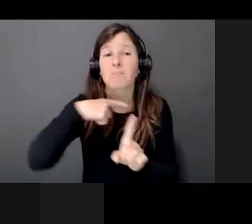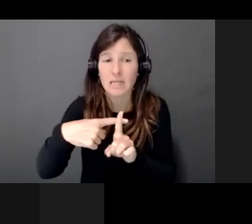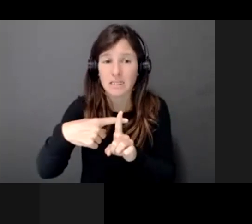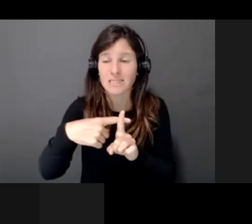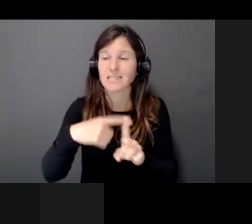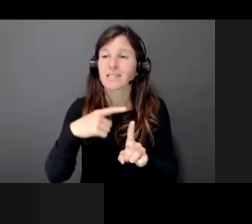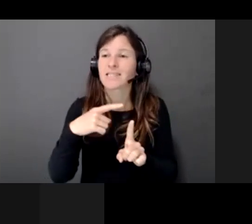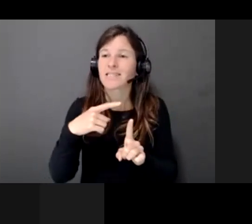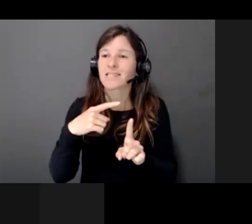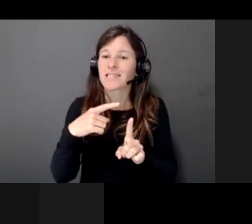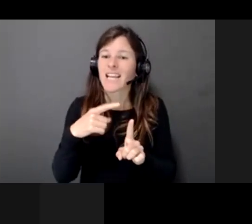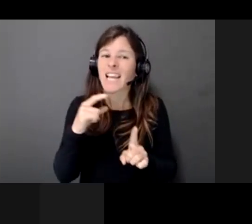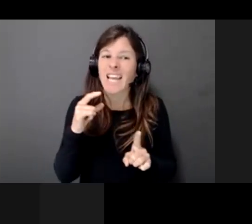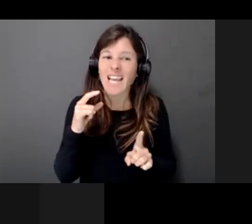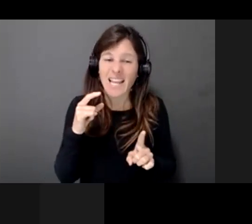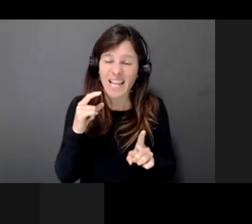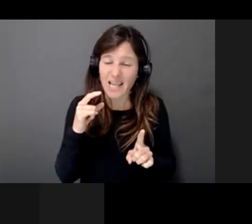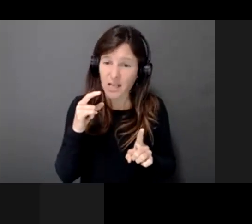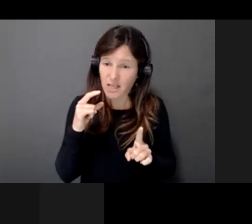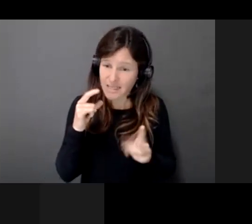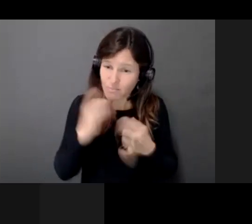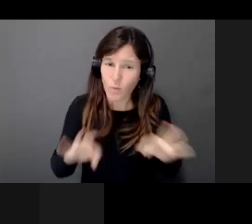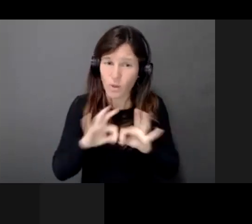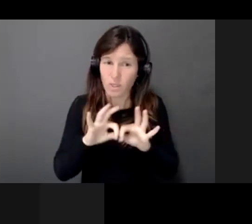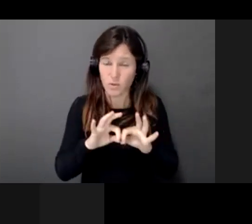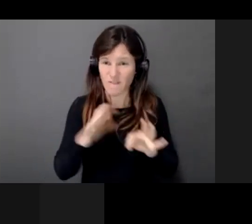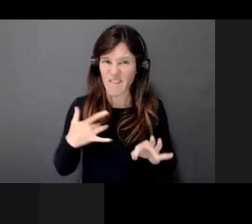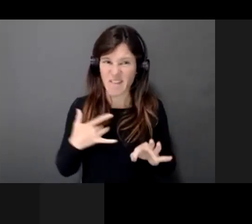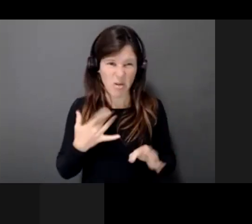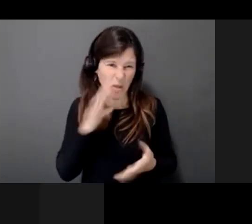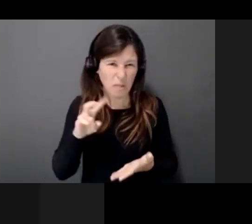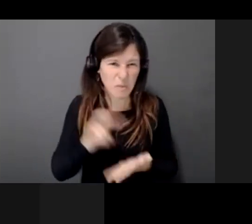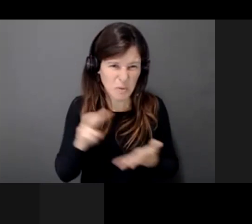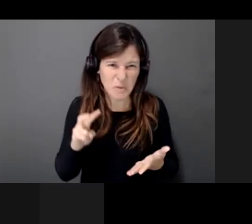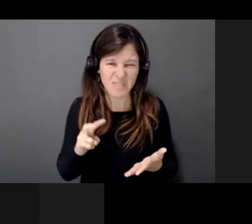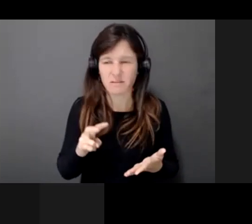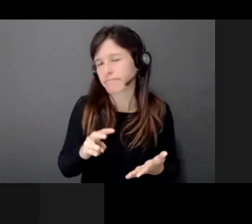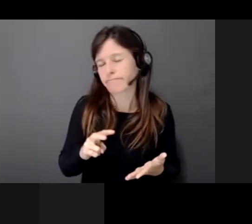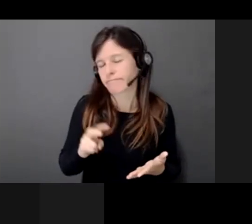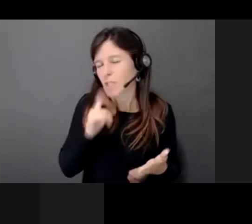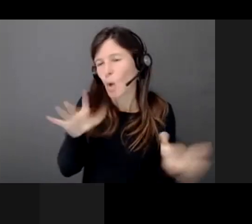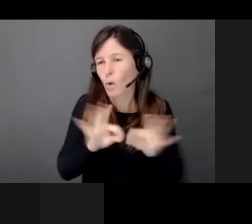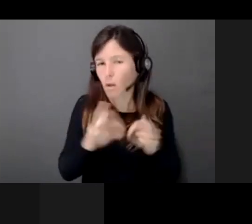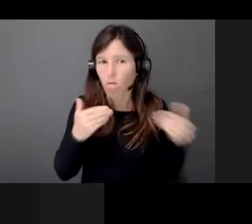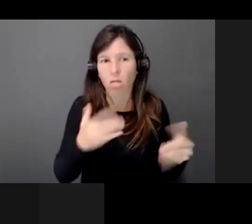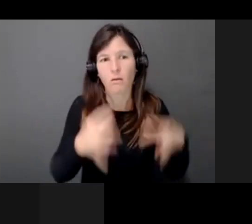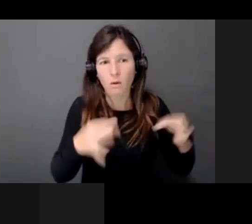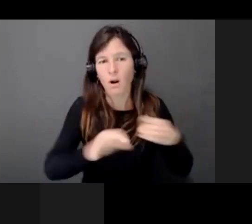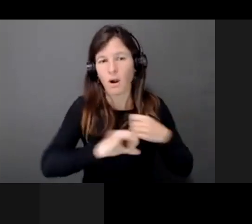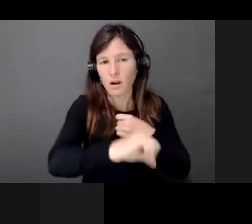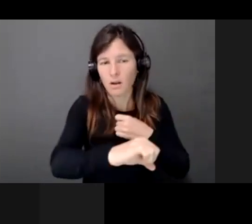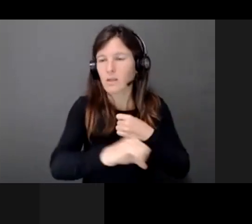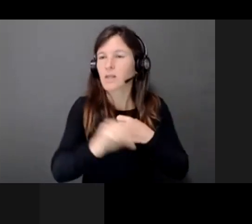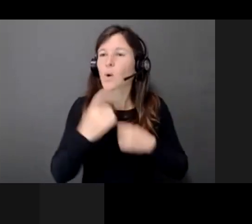we have a reasonable prospect of conviction. And so that ensures that we look at the facts of each case and